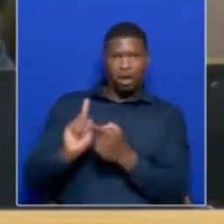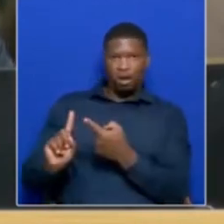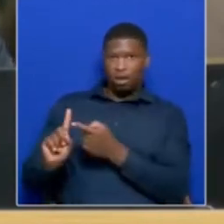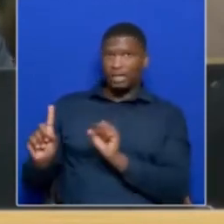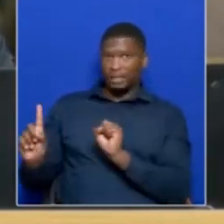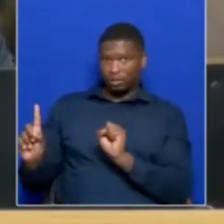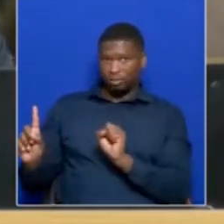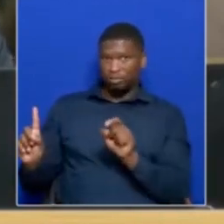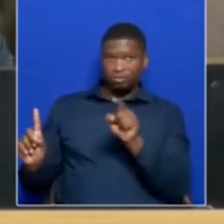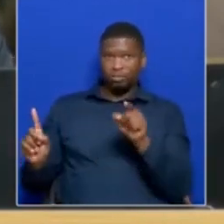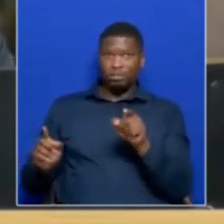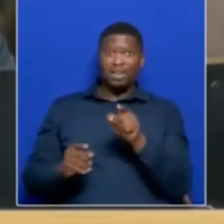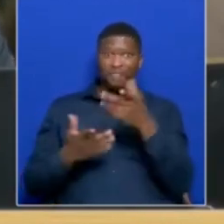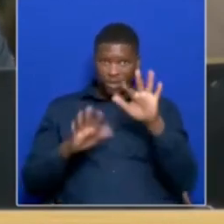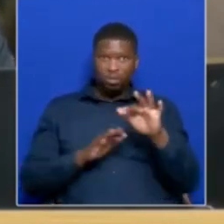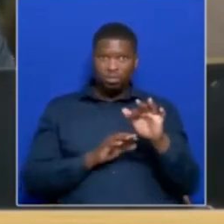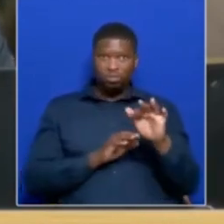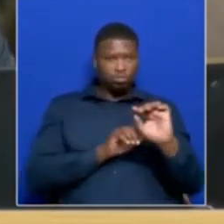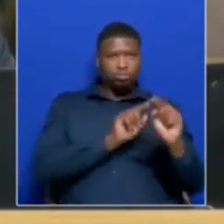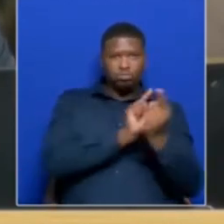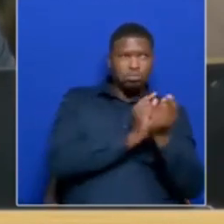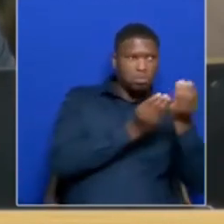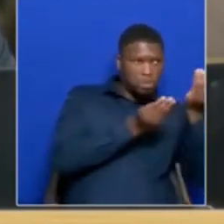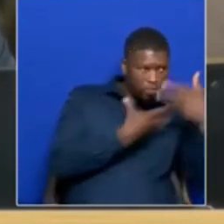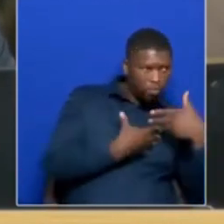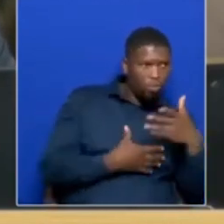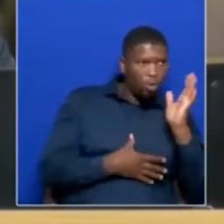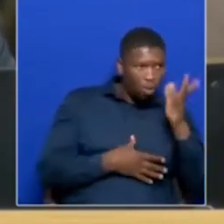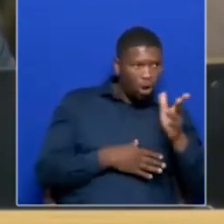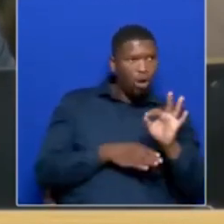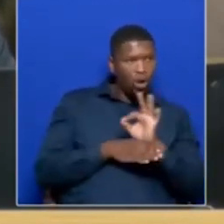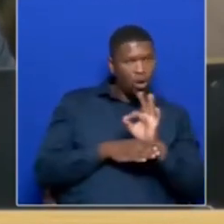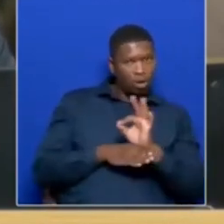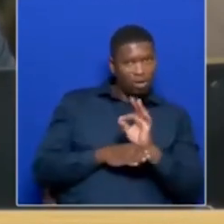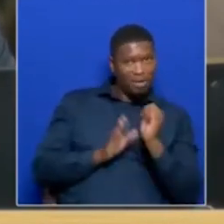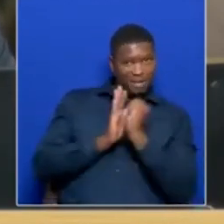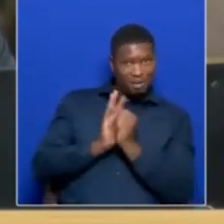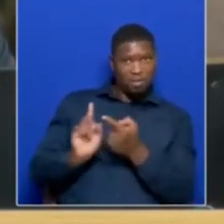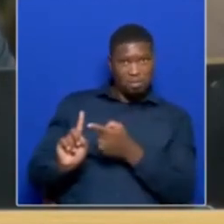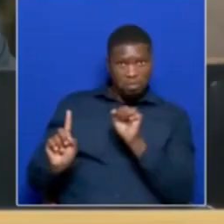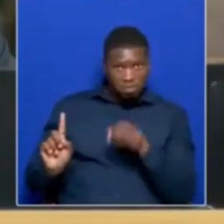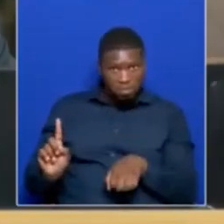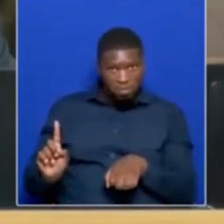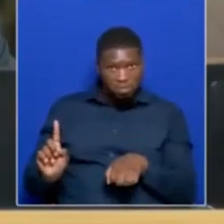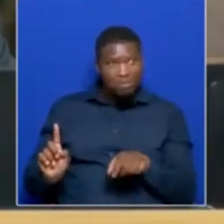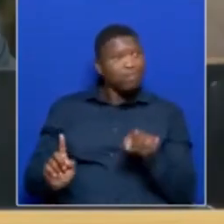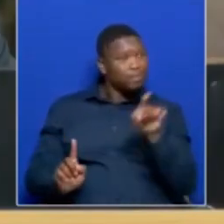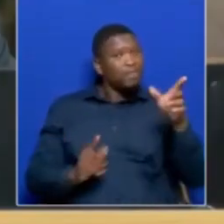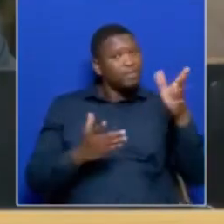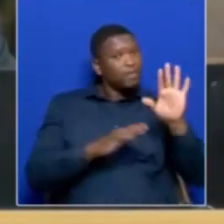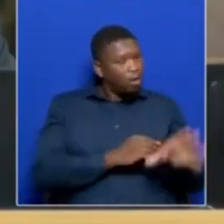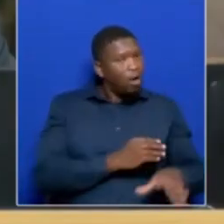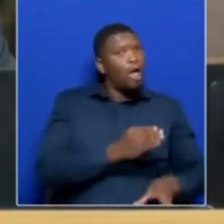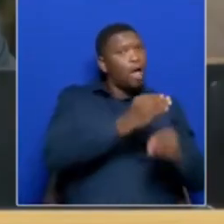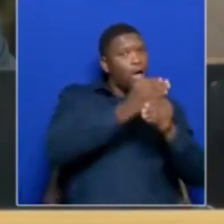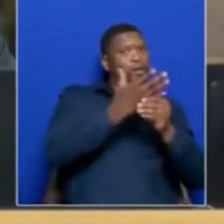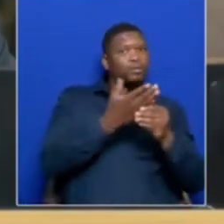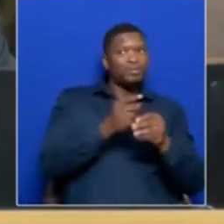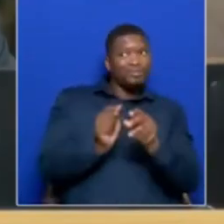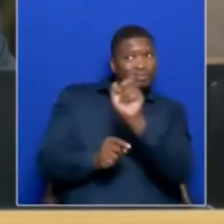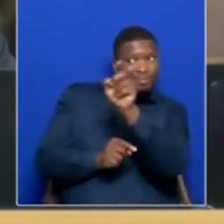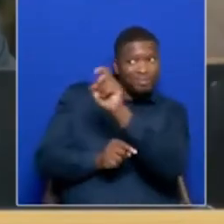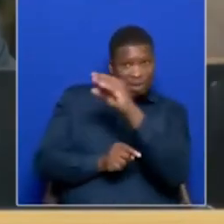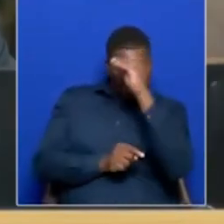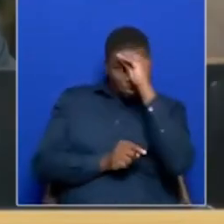plot, did they also tell you that in carrying out the plot, they were